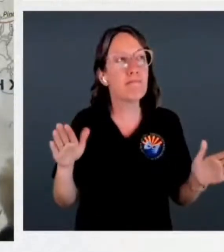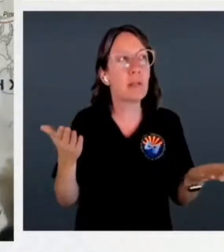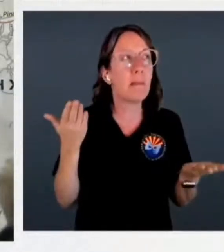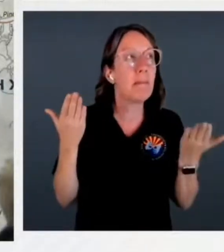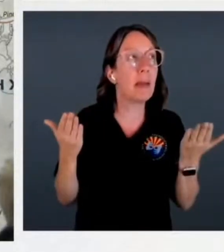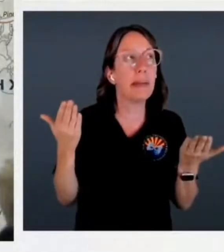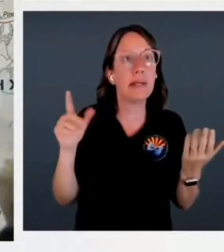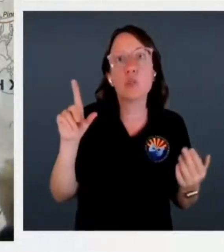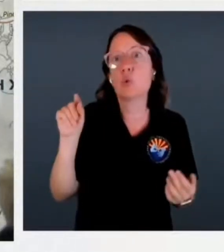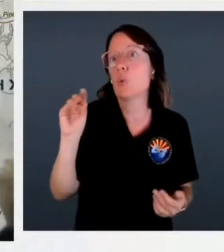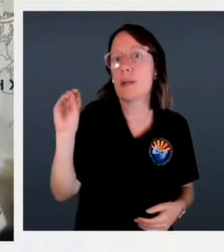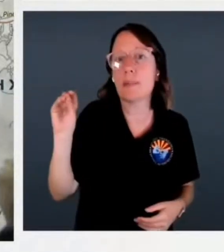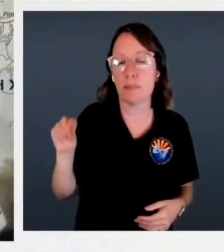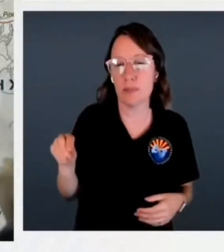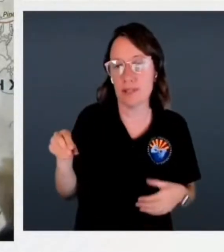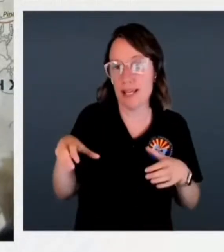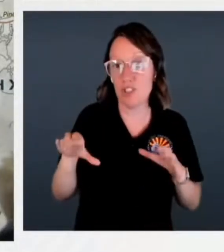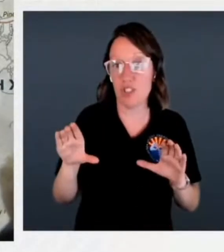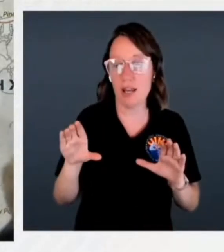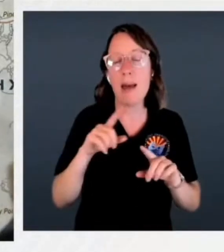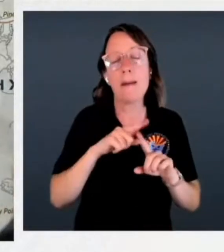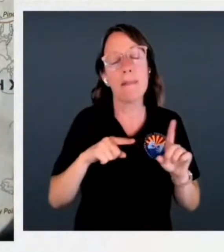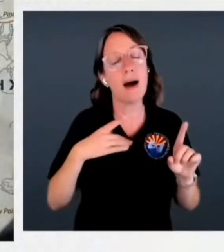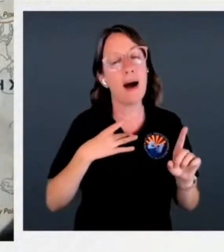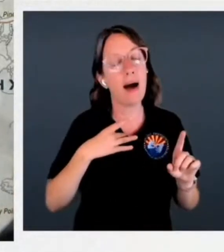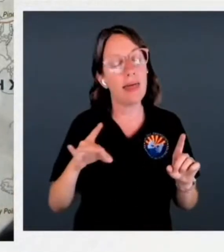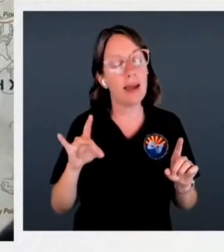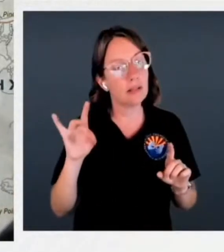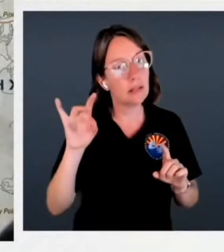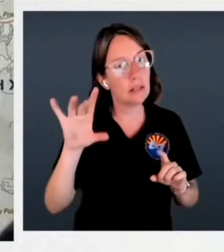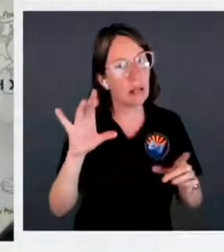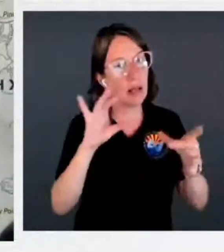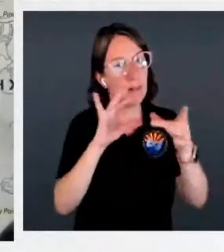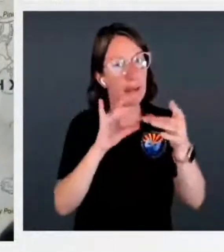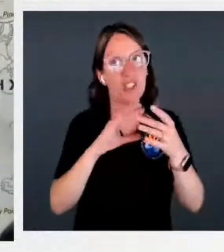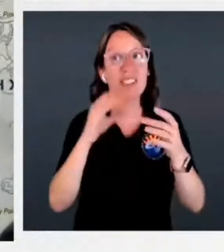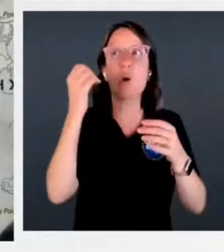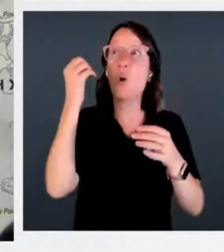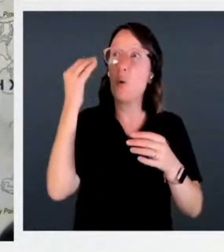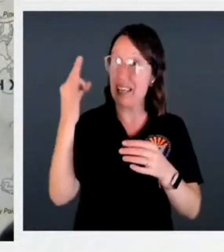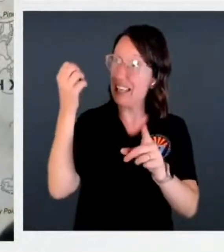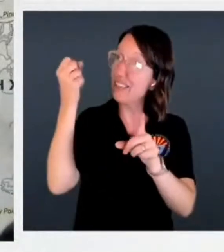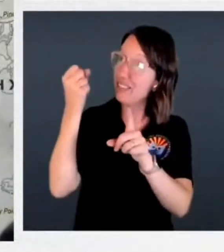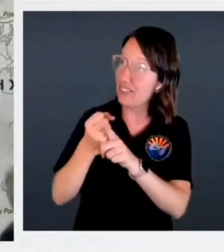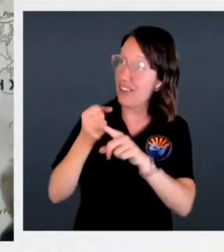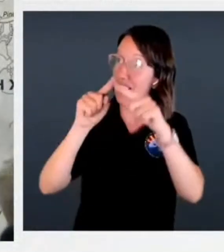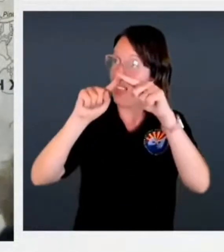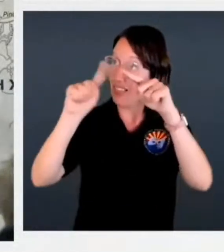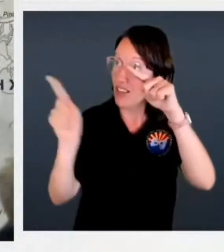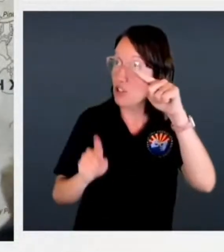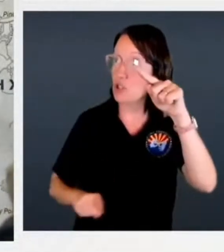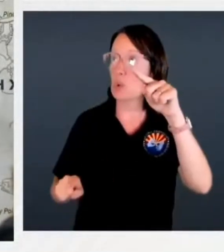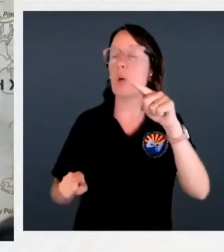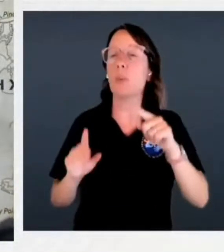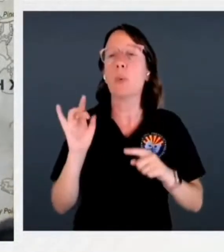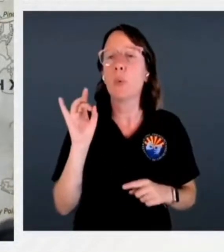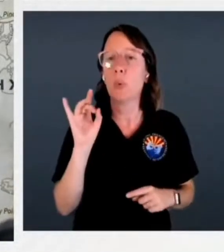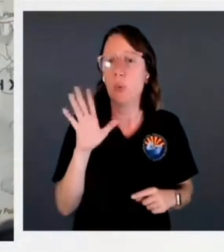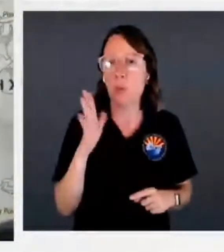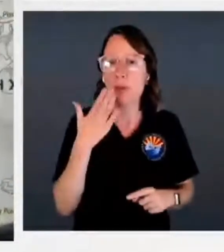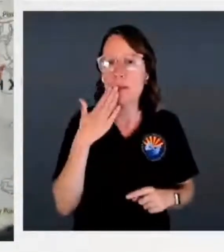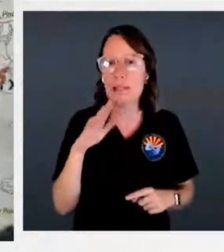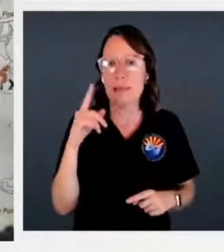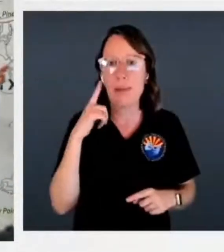because if it did happen, it is one of those really critical patterns that has happened up here in the past with those nighttime dry